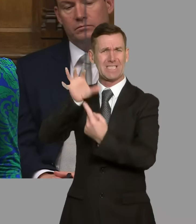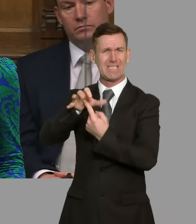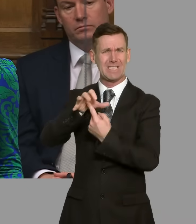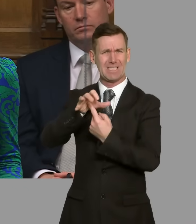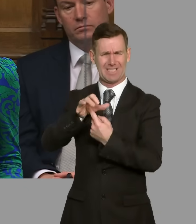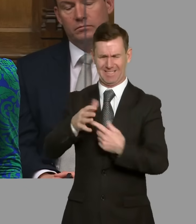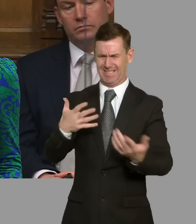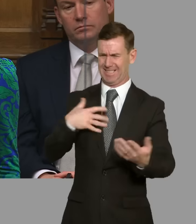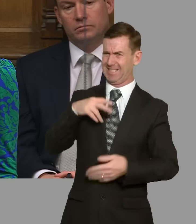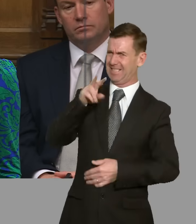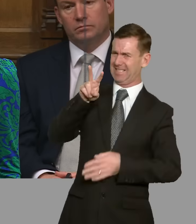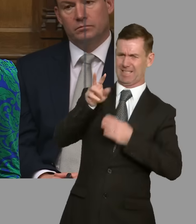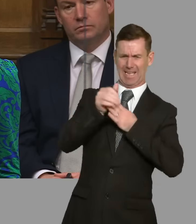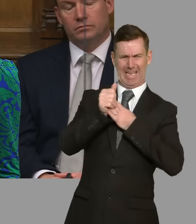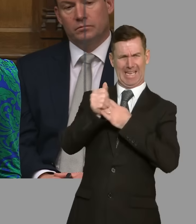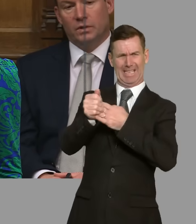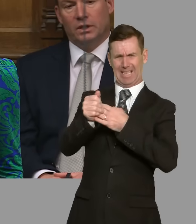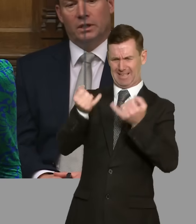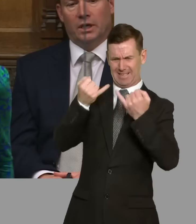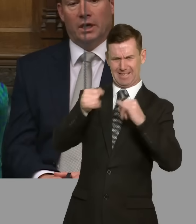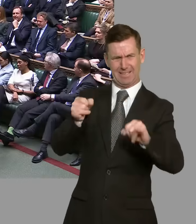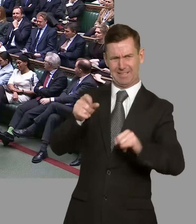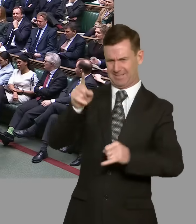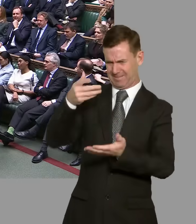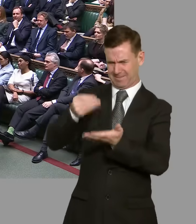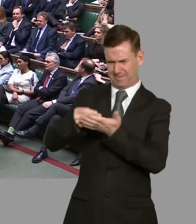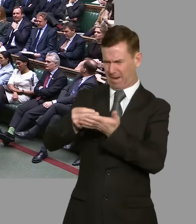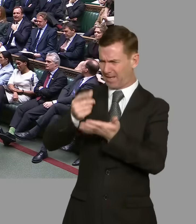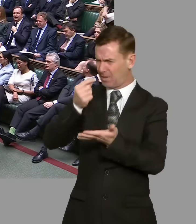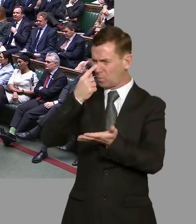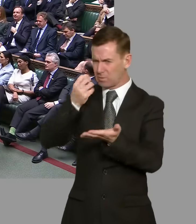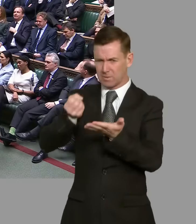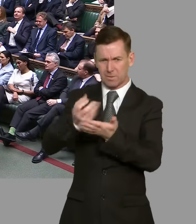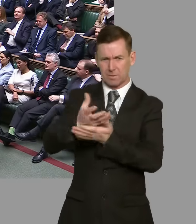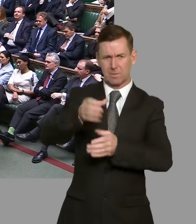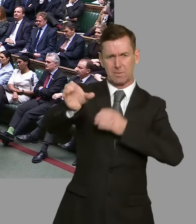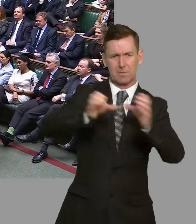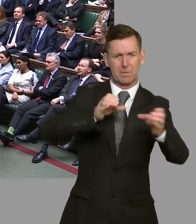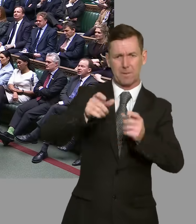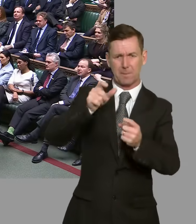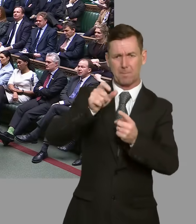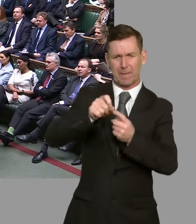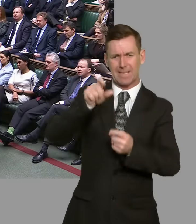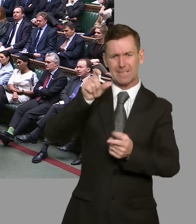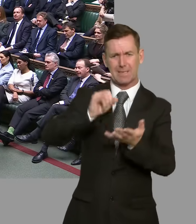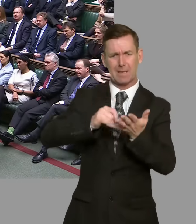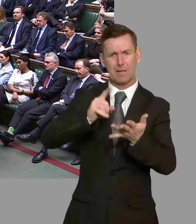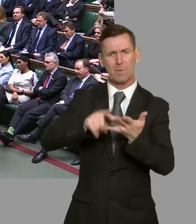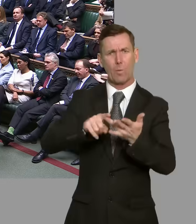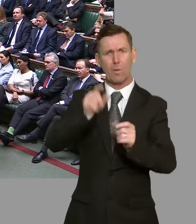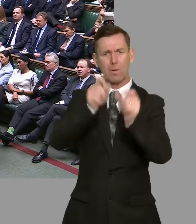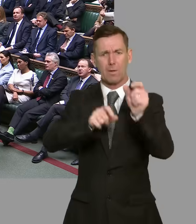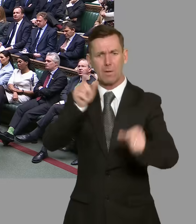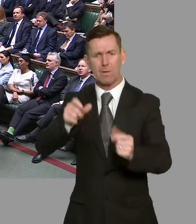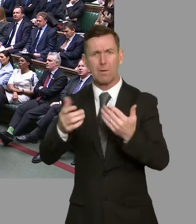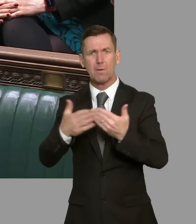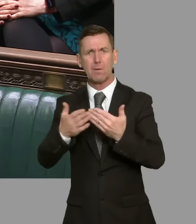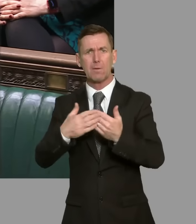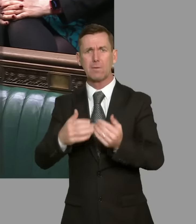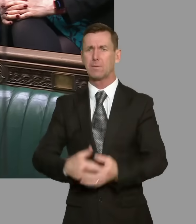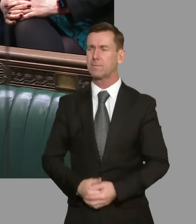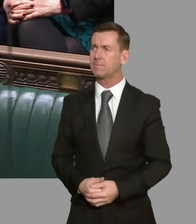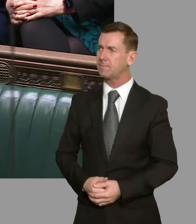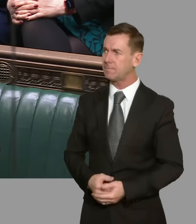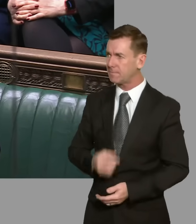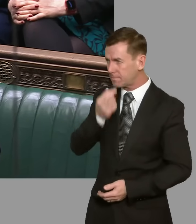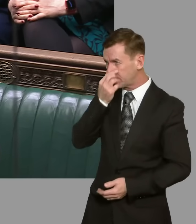spent increasing PCSOs on our streets? Prime Minister. This comes from the party that broke our criminal justice system, just like the